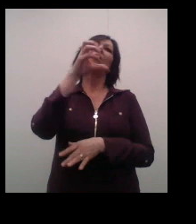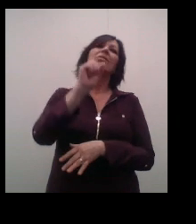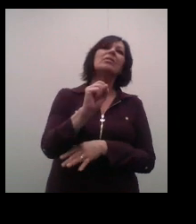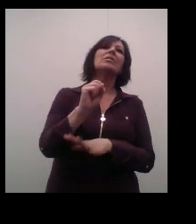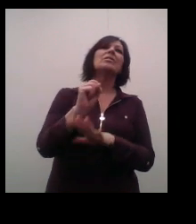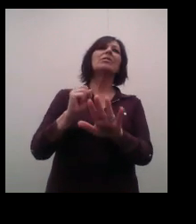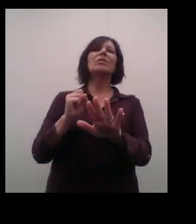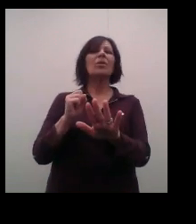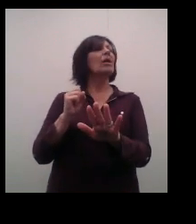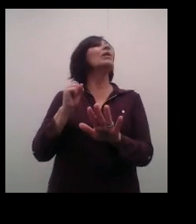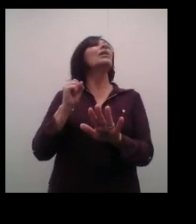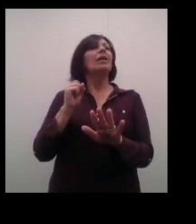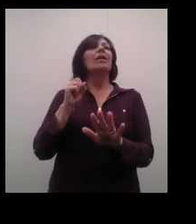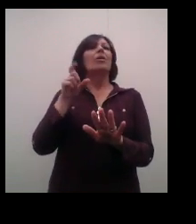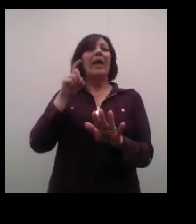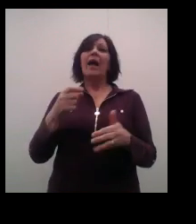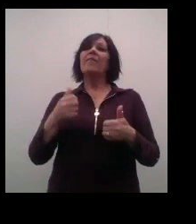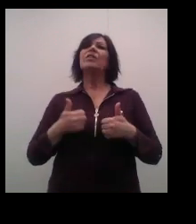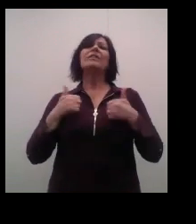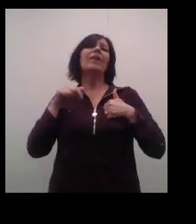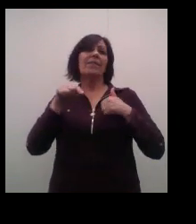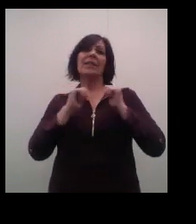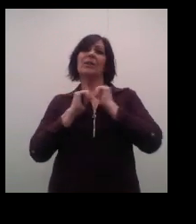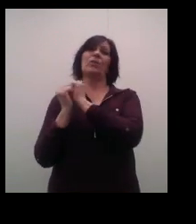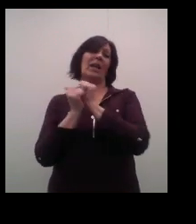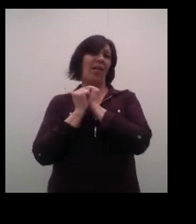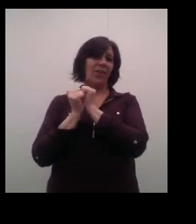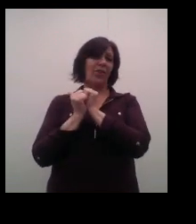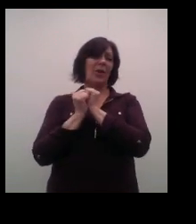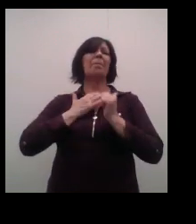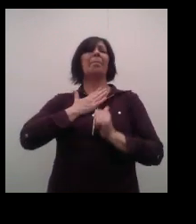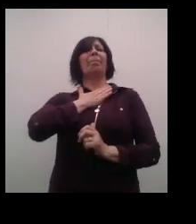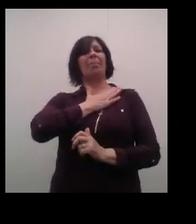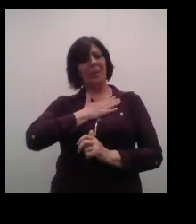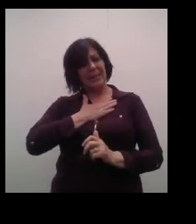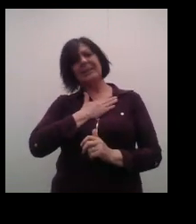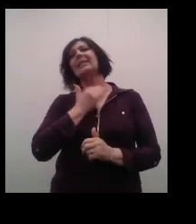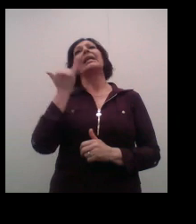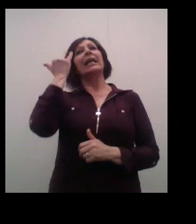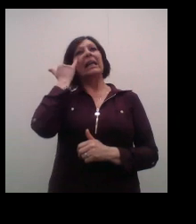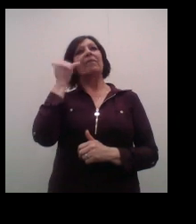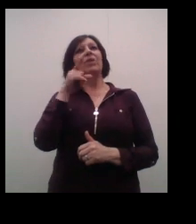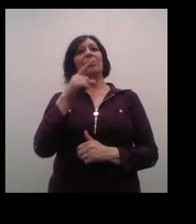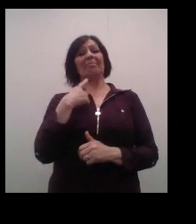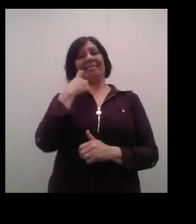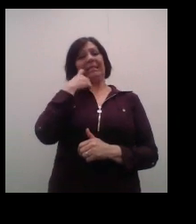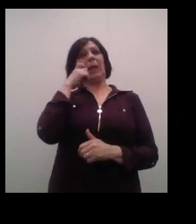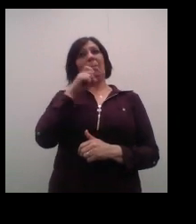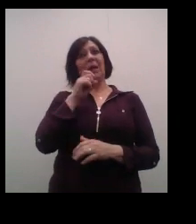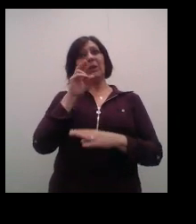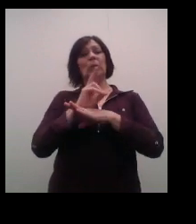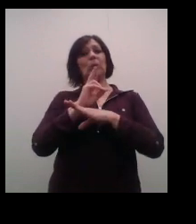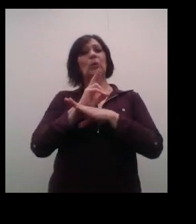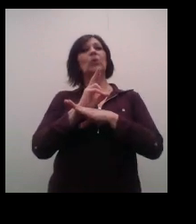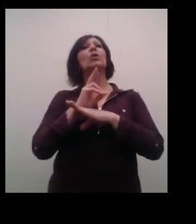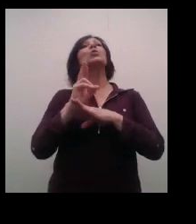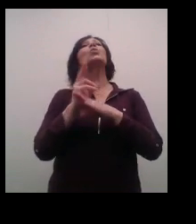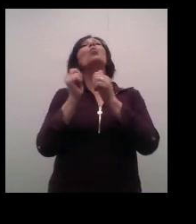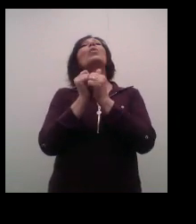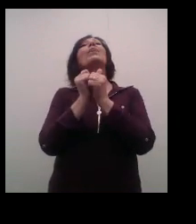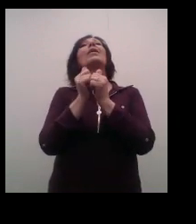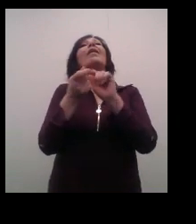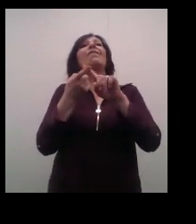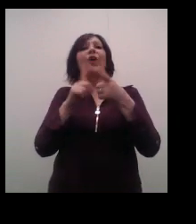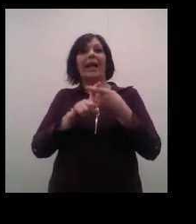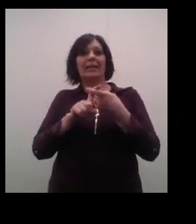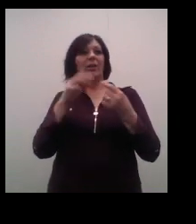stay safe. We have to survive this together. So please, if you have to use with a friend or a witness,